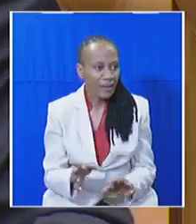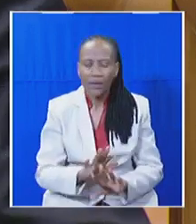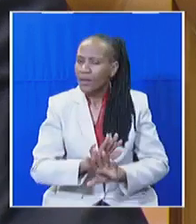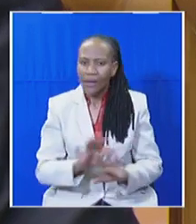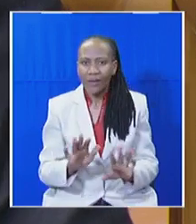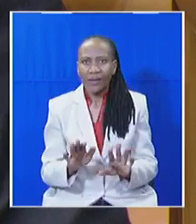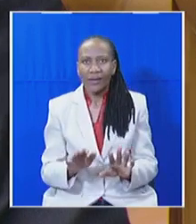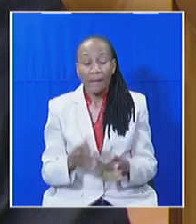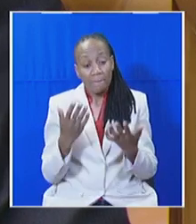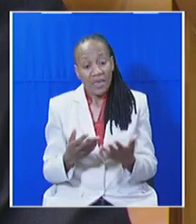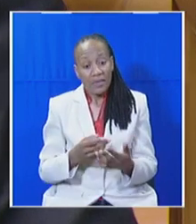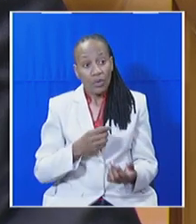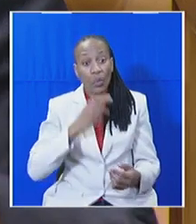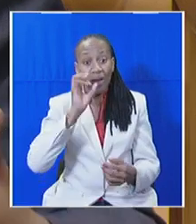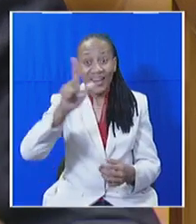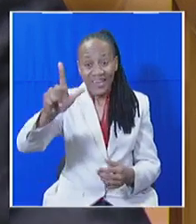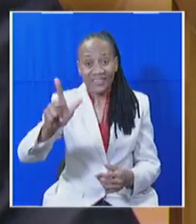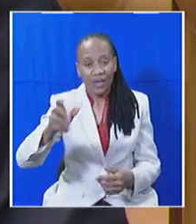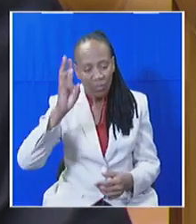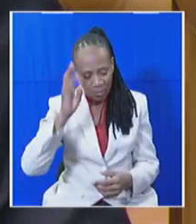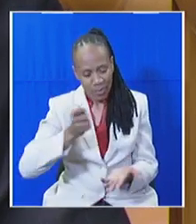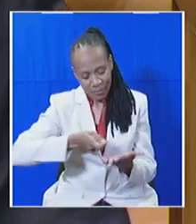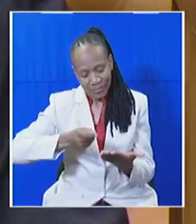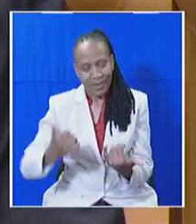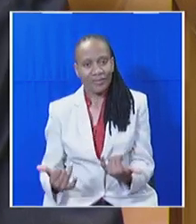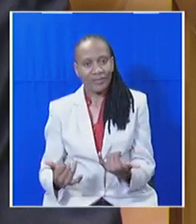be looking at other issues that you needed to do.